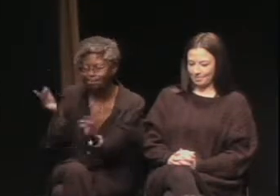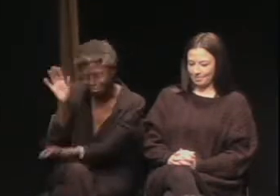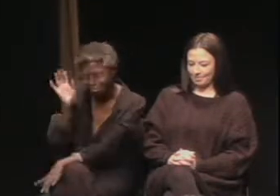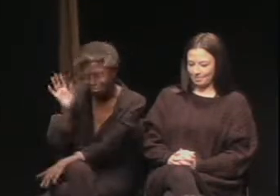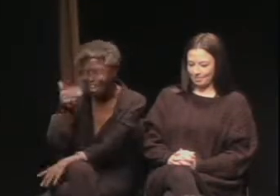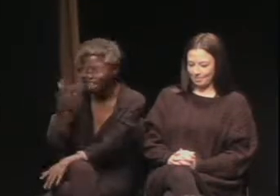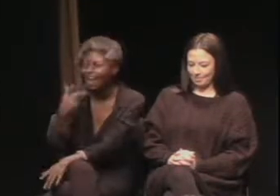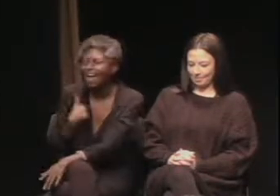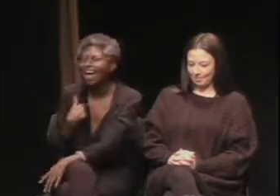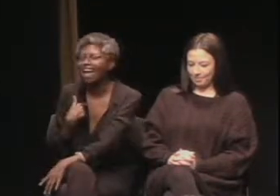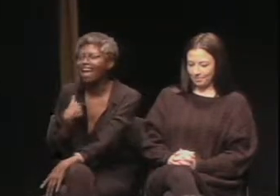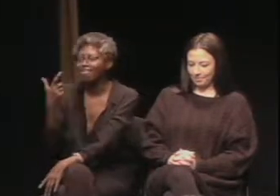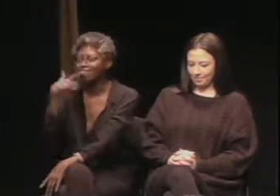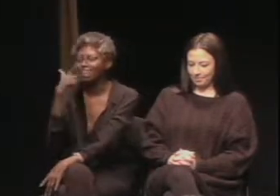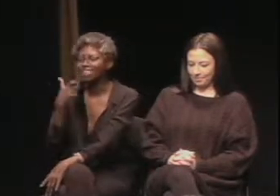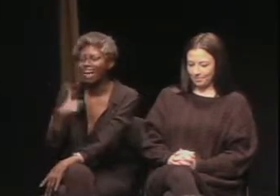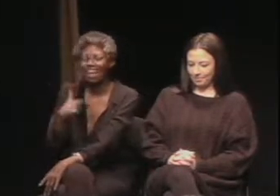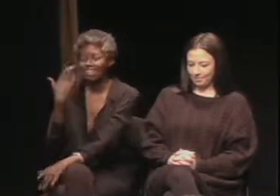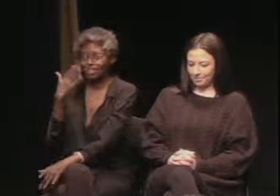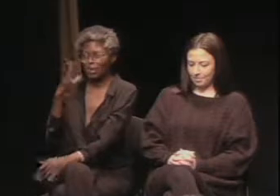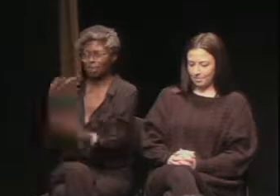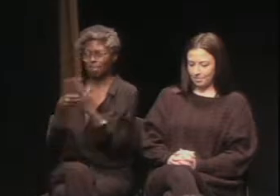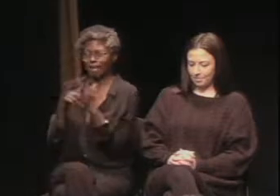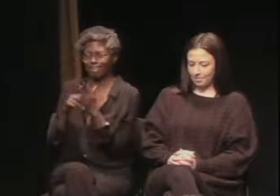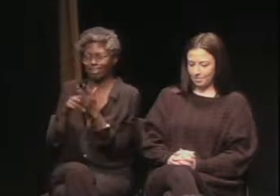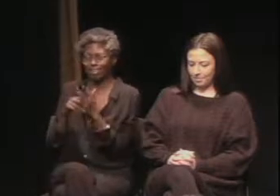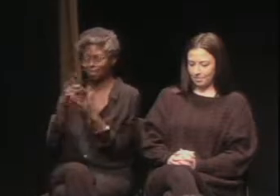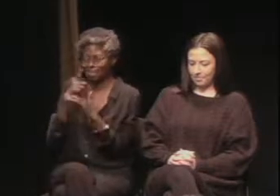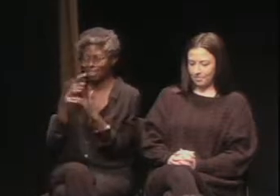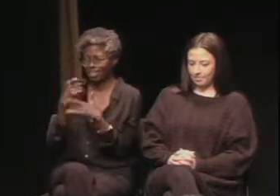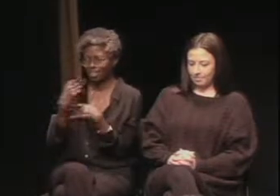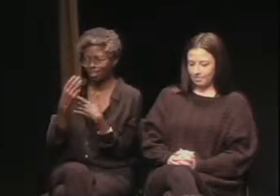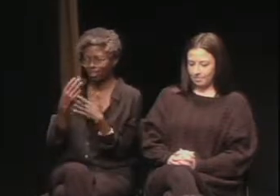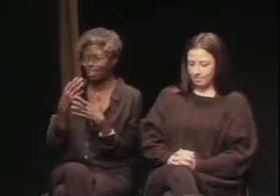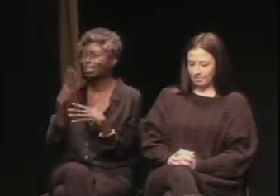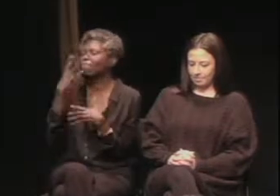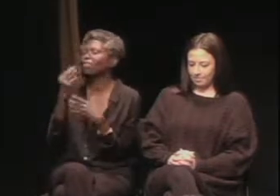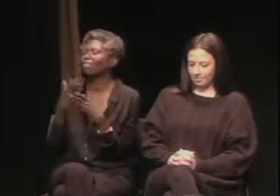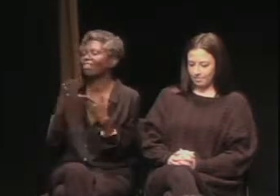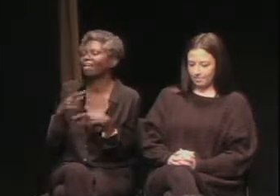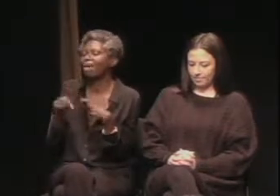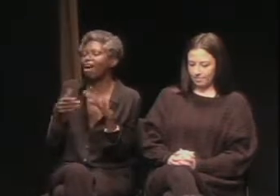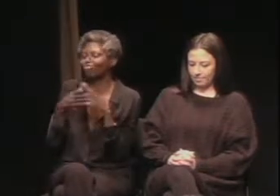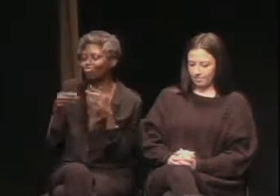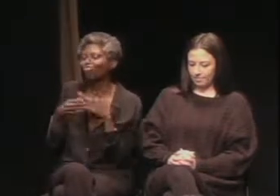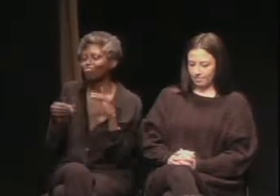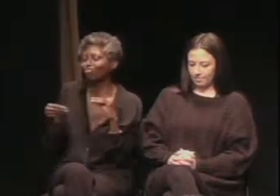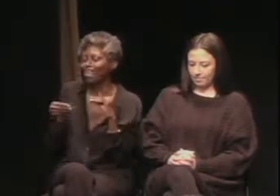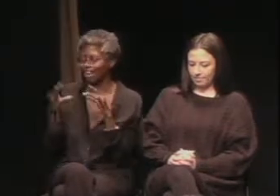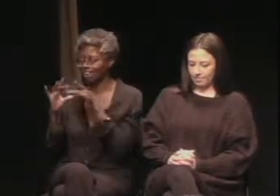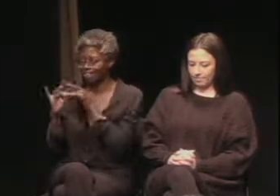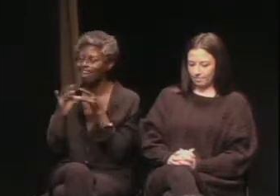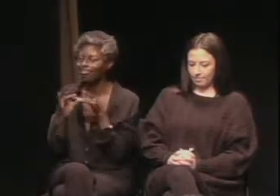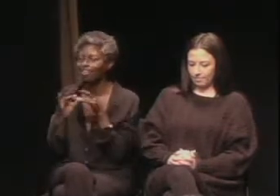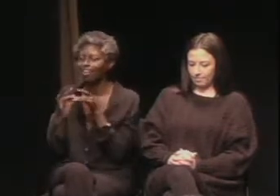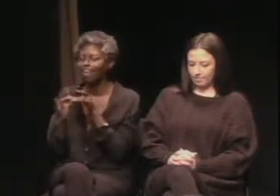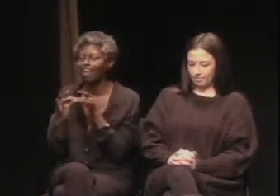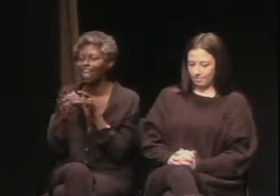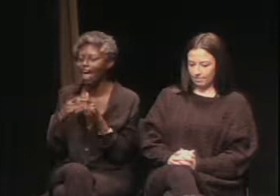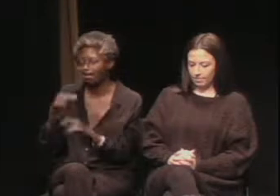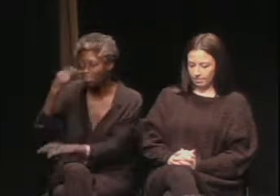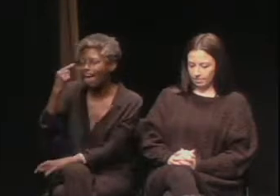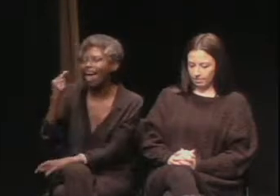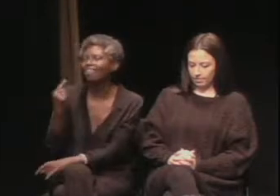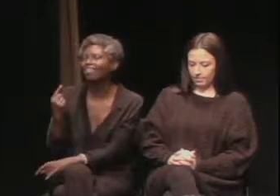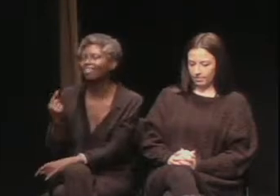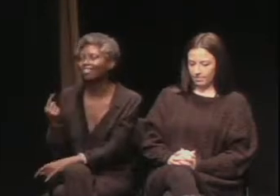But I didn't know what it meant, but this is the beauty of storytelling. And of connection and blackness